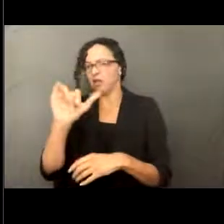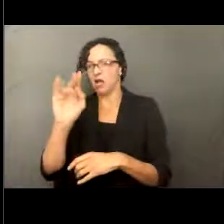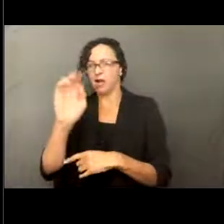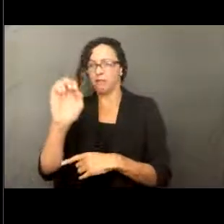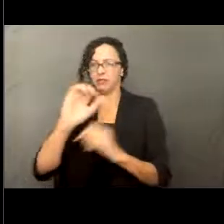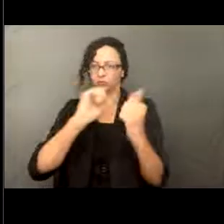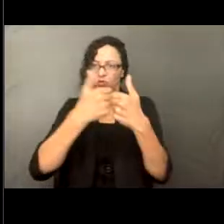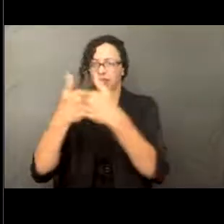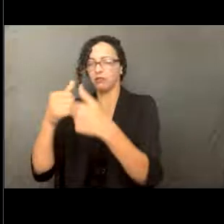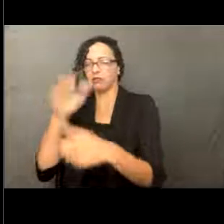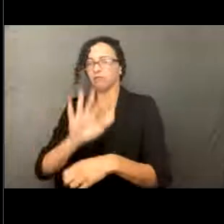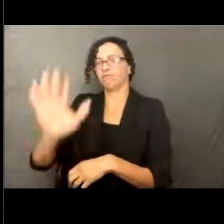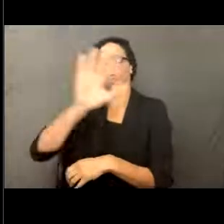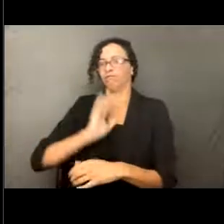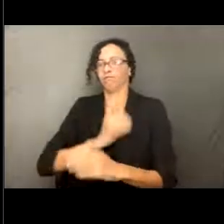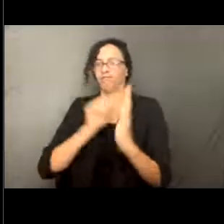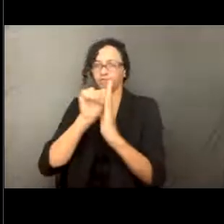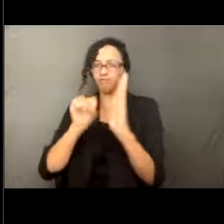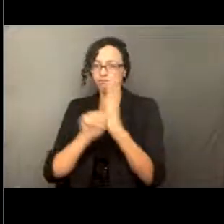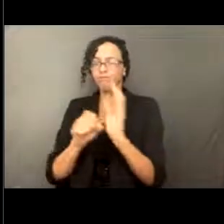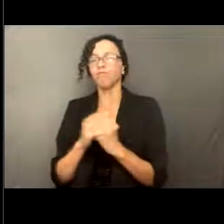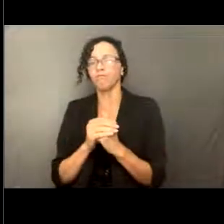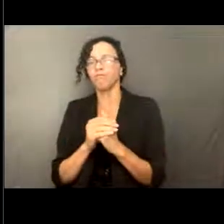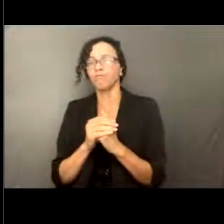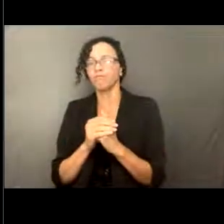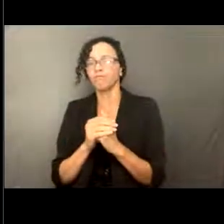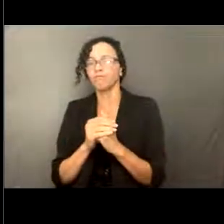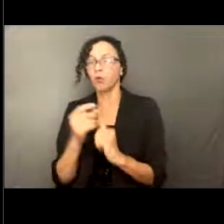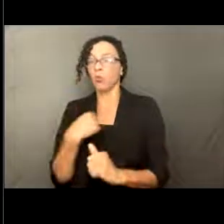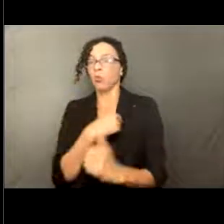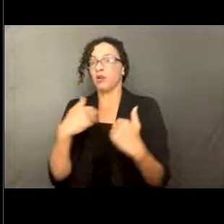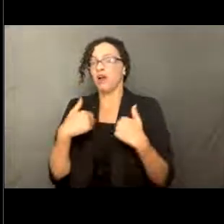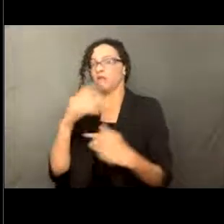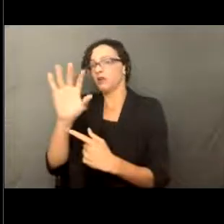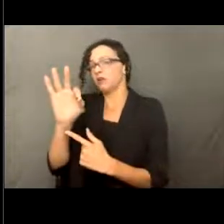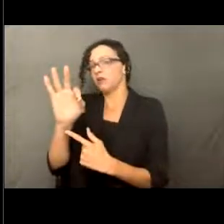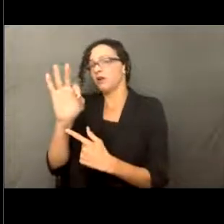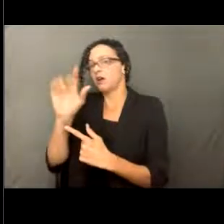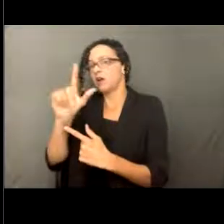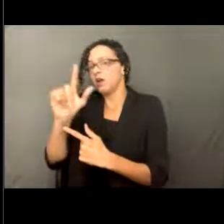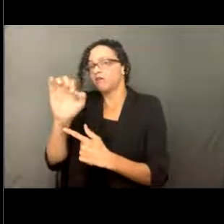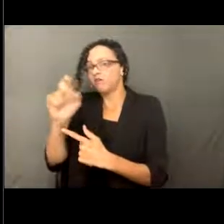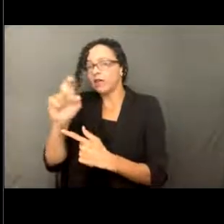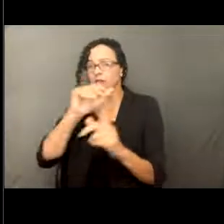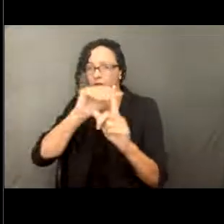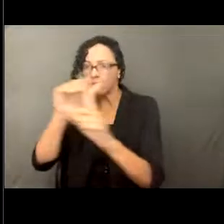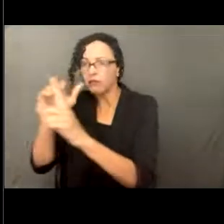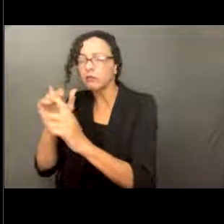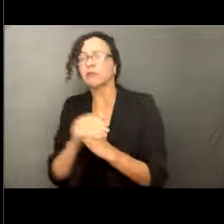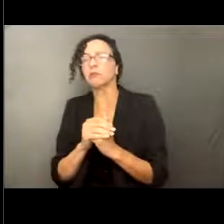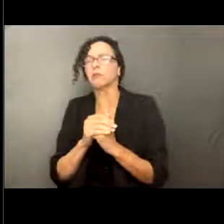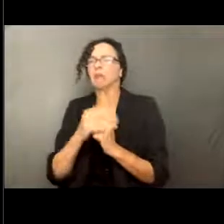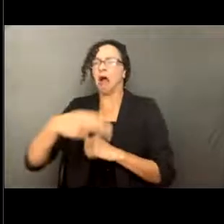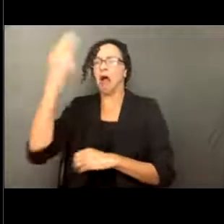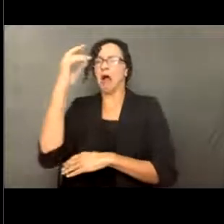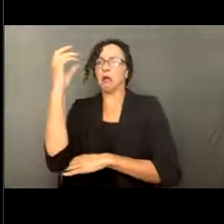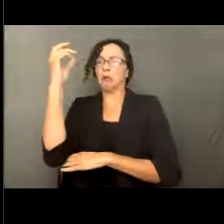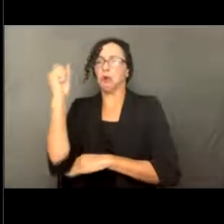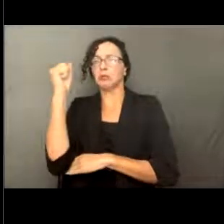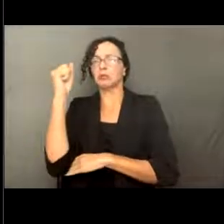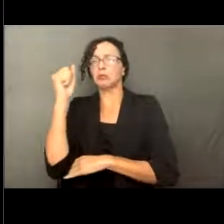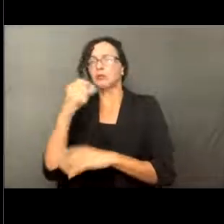having flex alerts, record temperatures in the 120s in some parts of